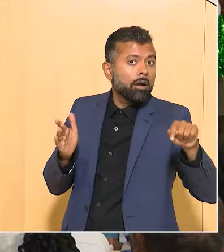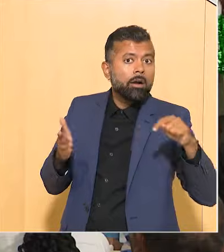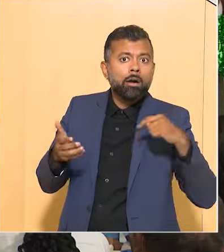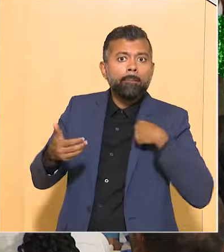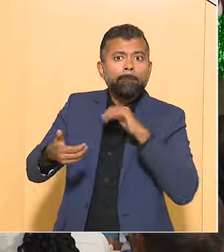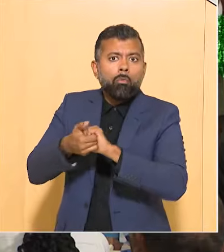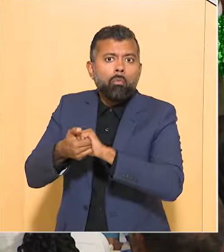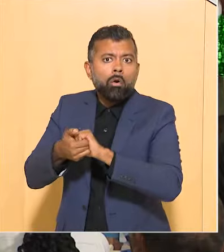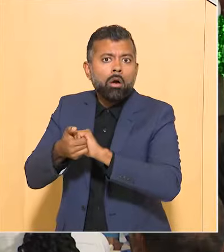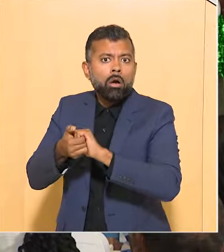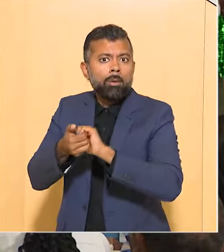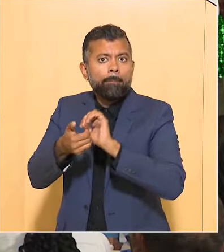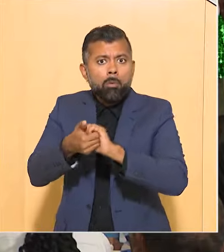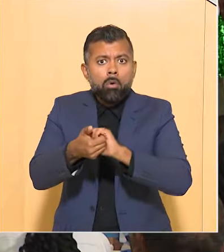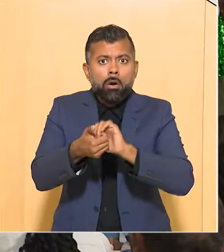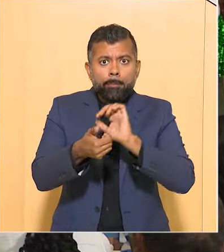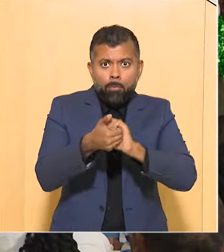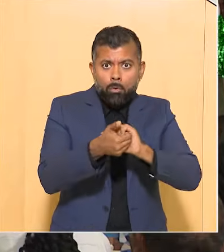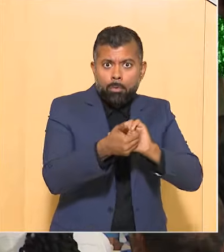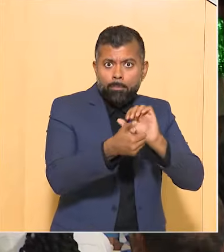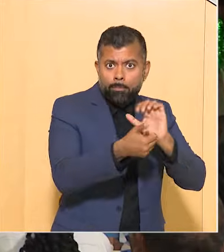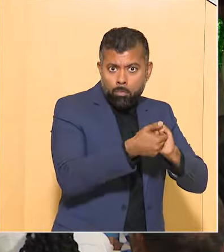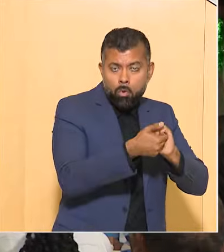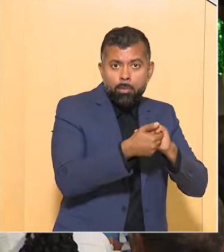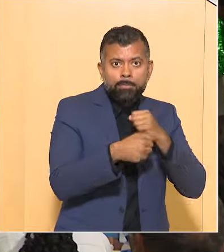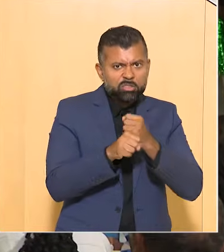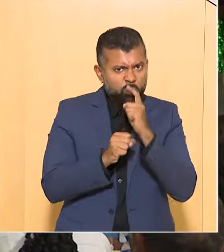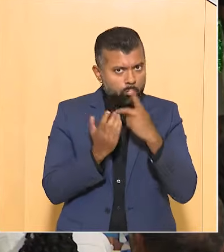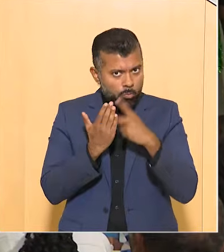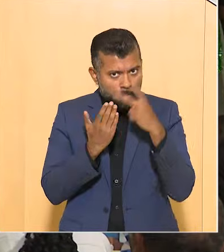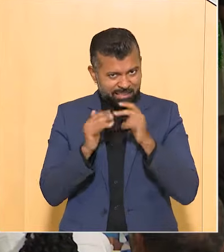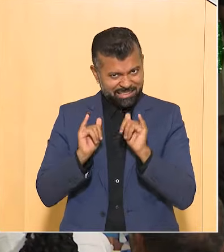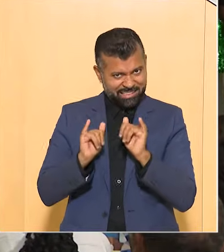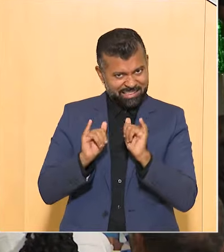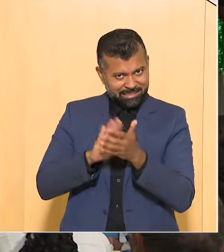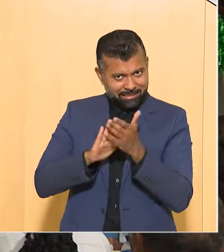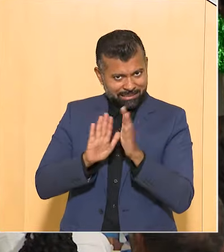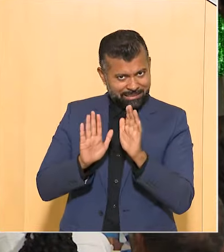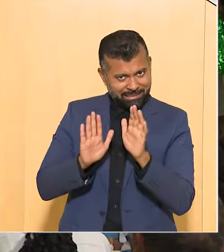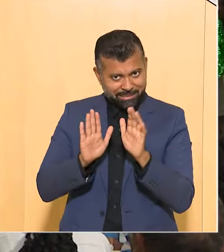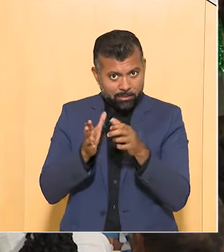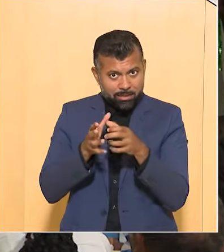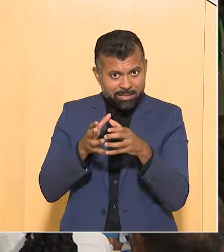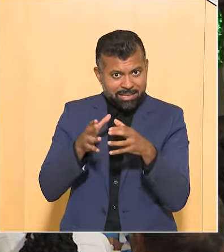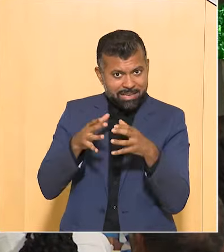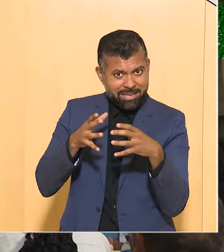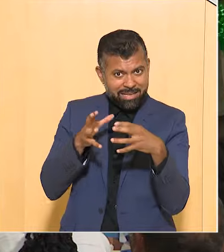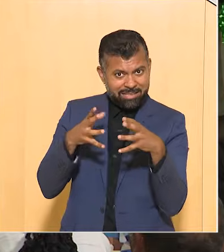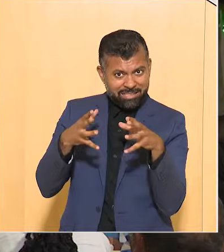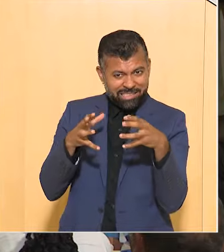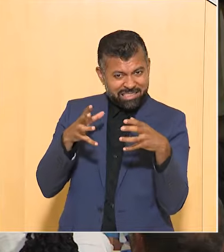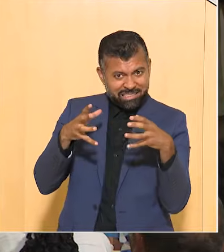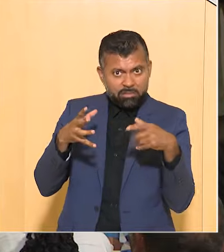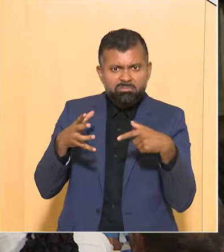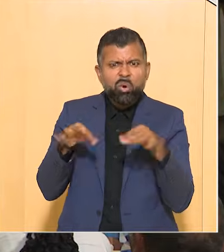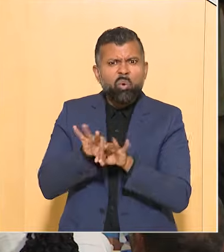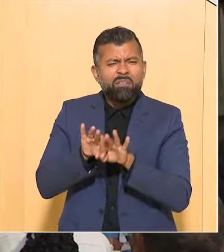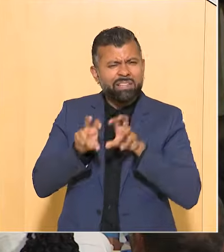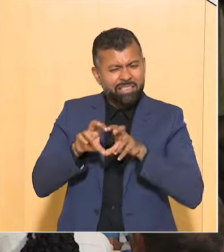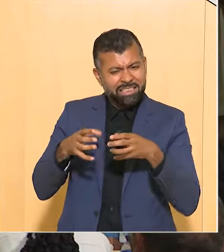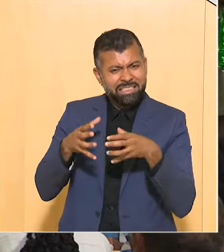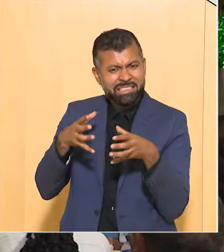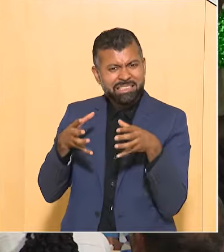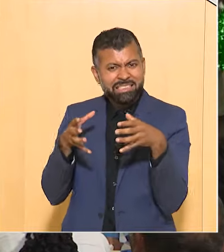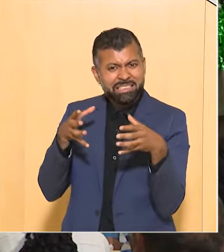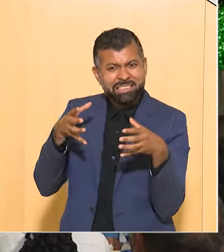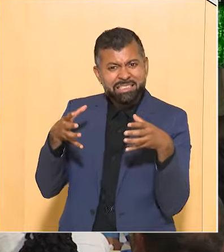most impactful and beloved programs. It is more than just summer jobs. It's preparing all of you